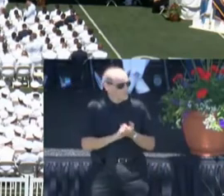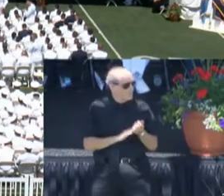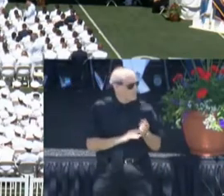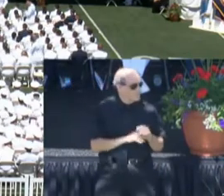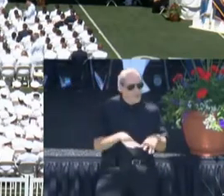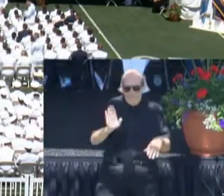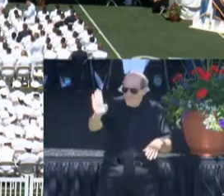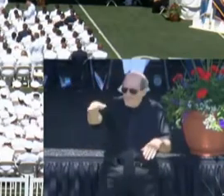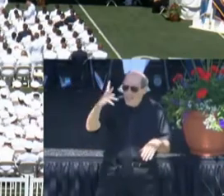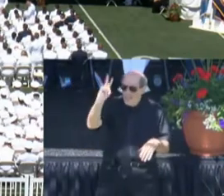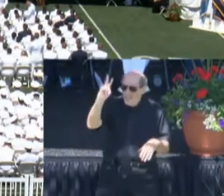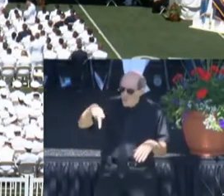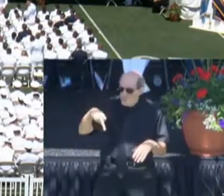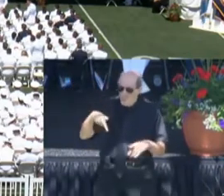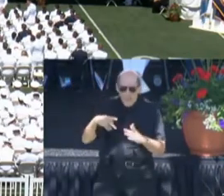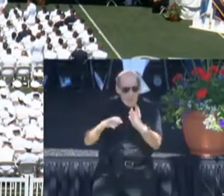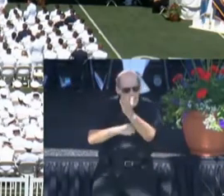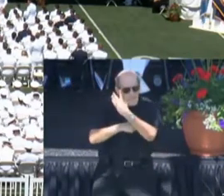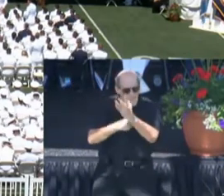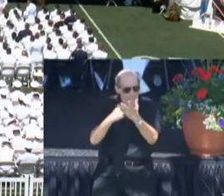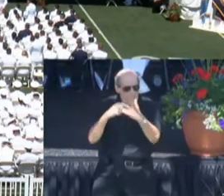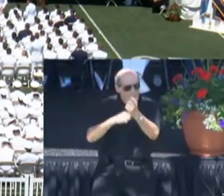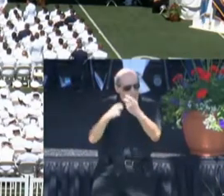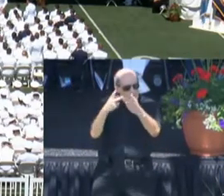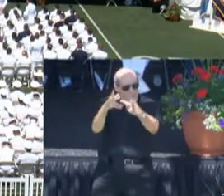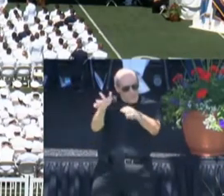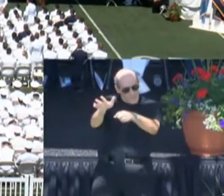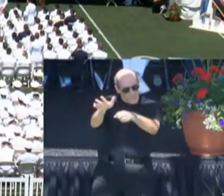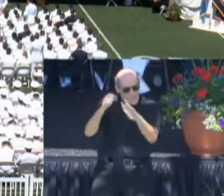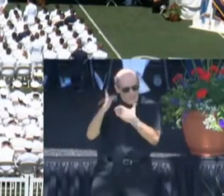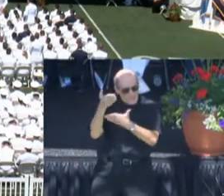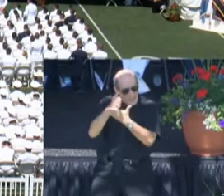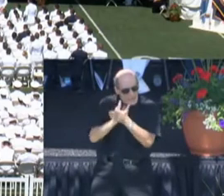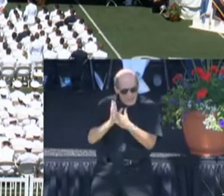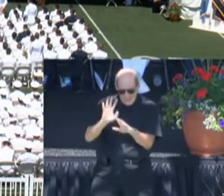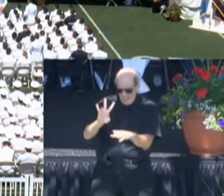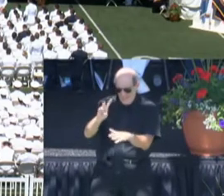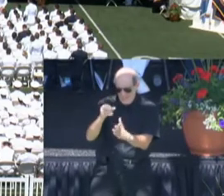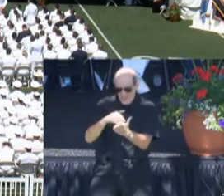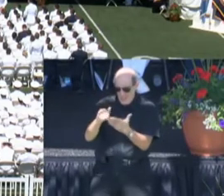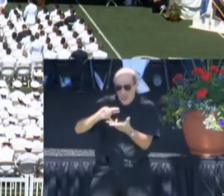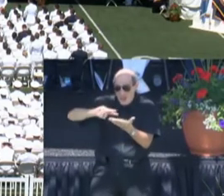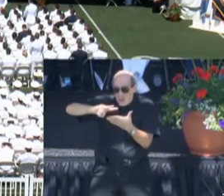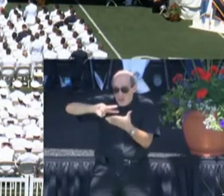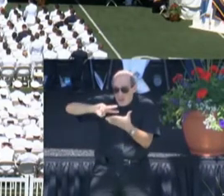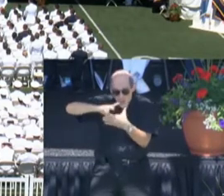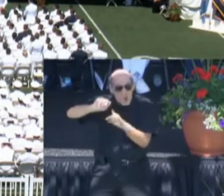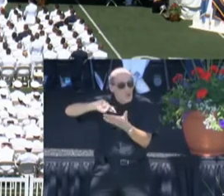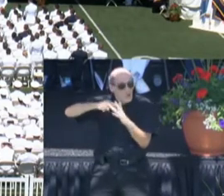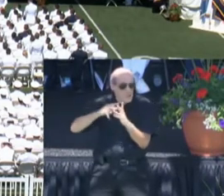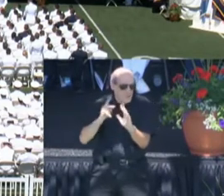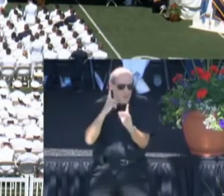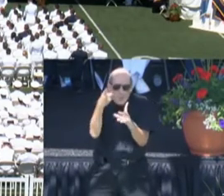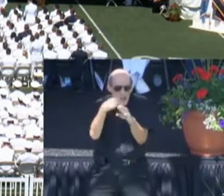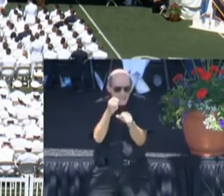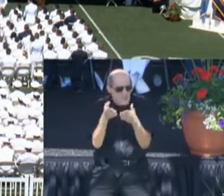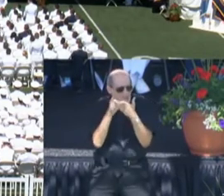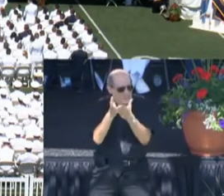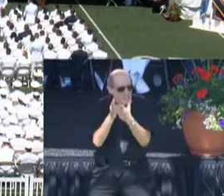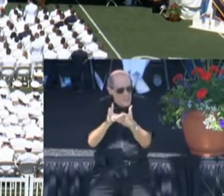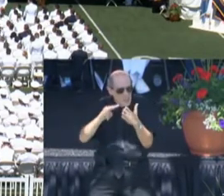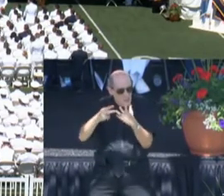By the way, Kings Point's base budget is only about $70 million, so you guys earn back basically the cost of the institution in just 1 year of sailing out